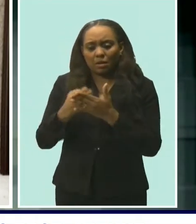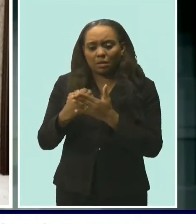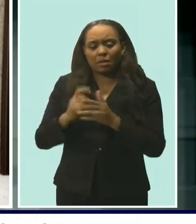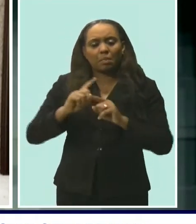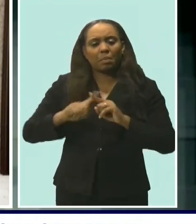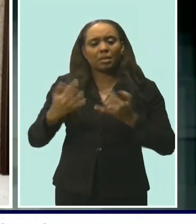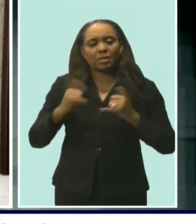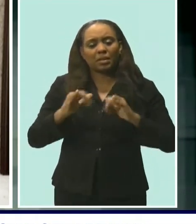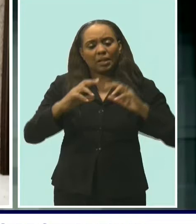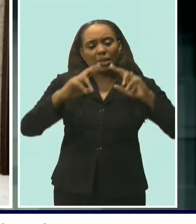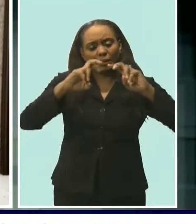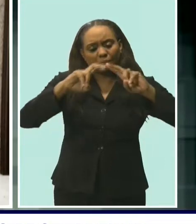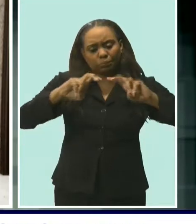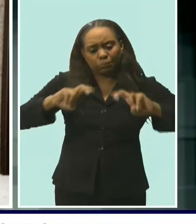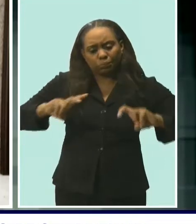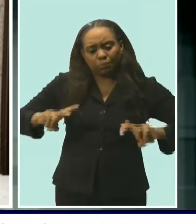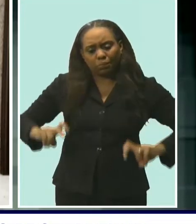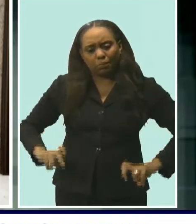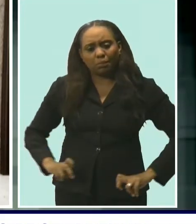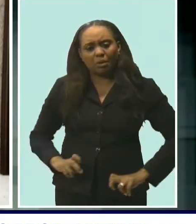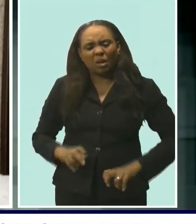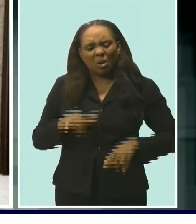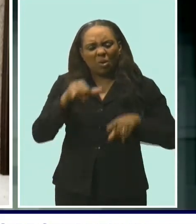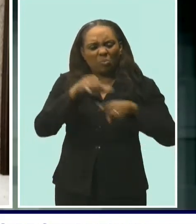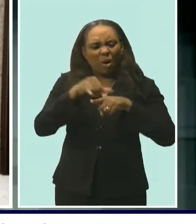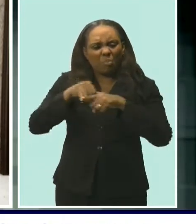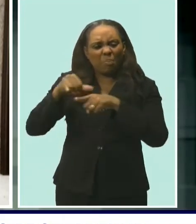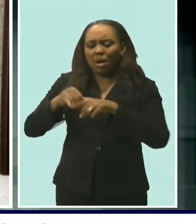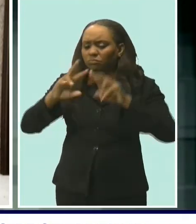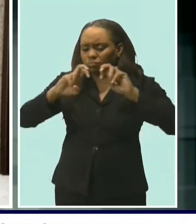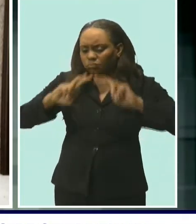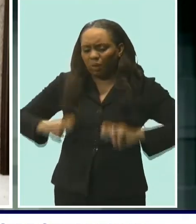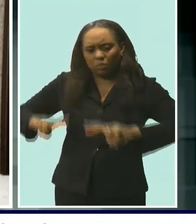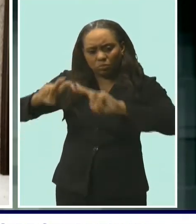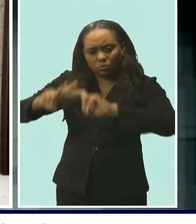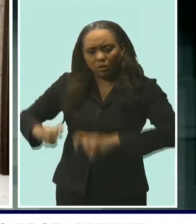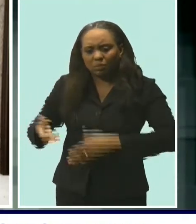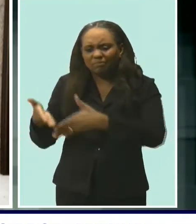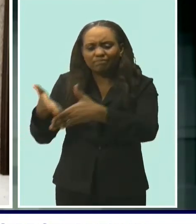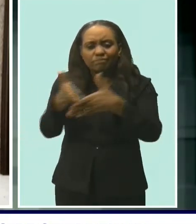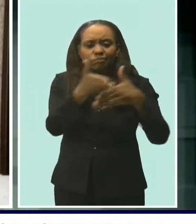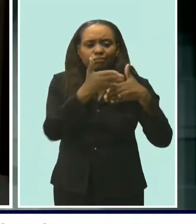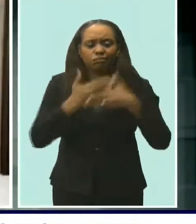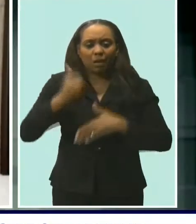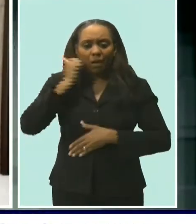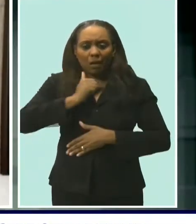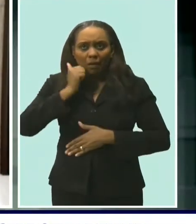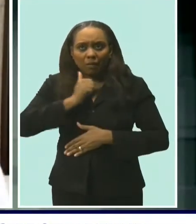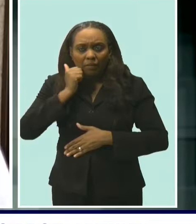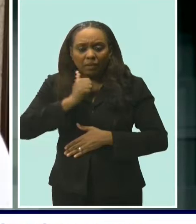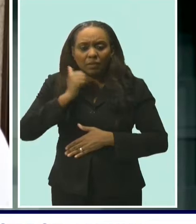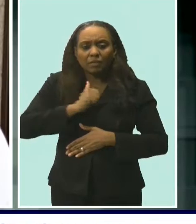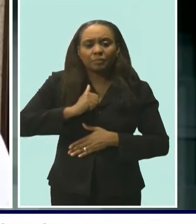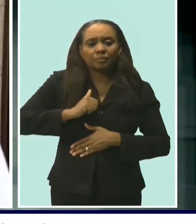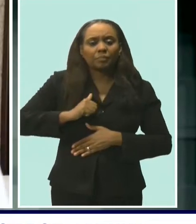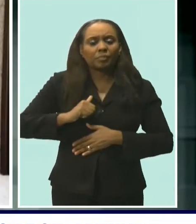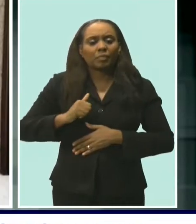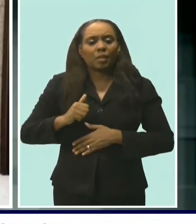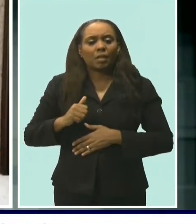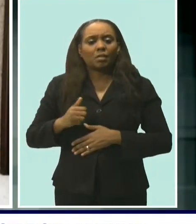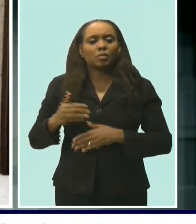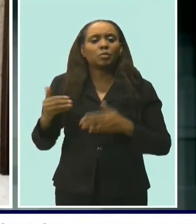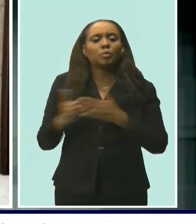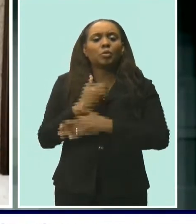shop. His keen sense of history and of politics shared daily with an emerging class of